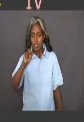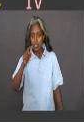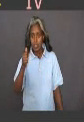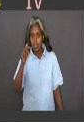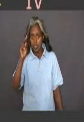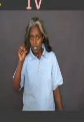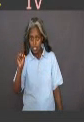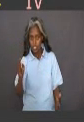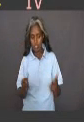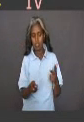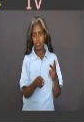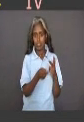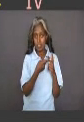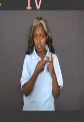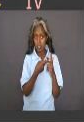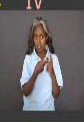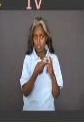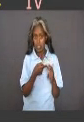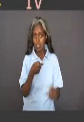tangent in the third,